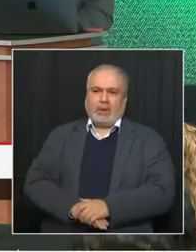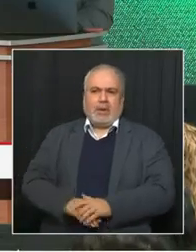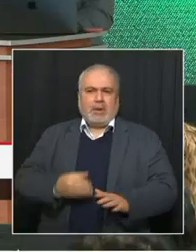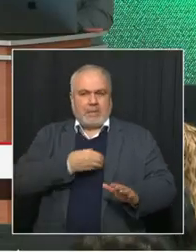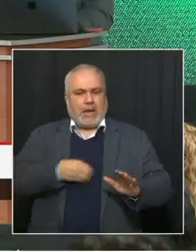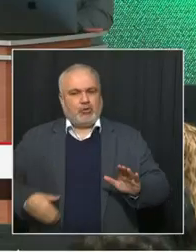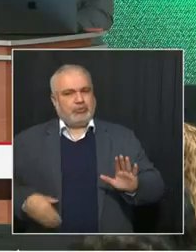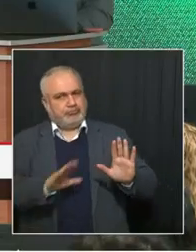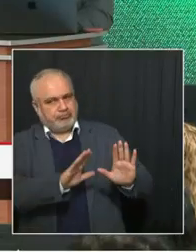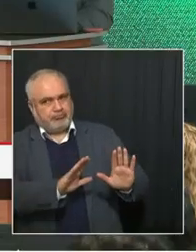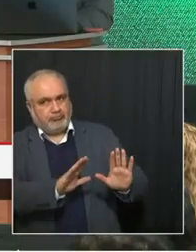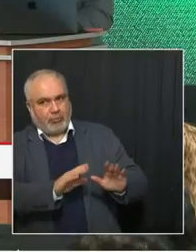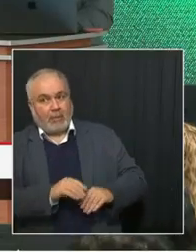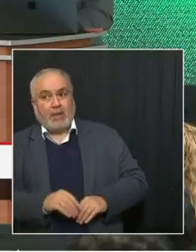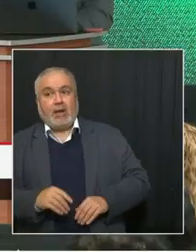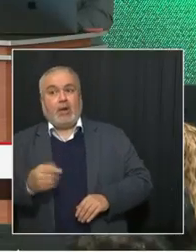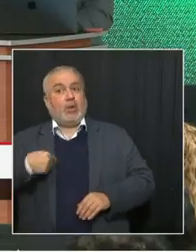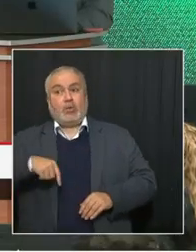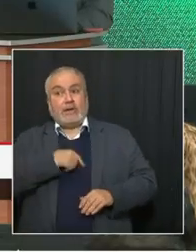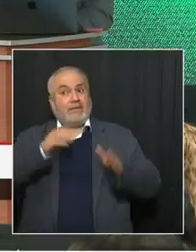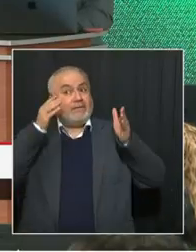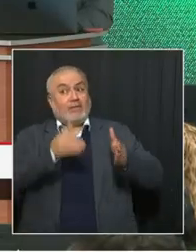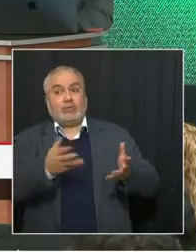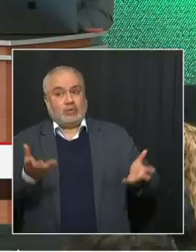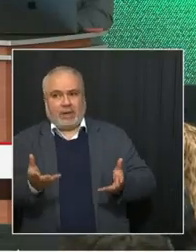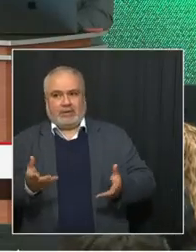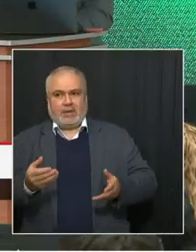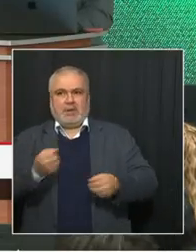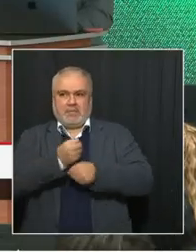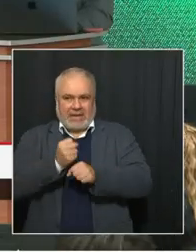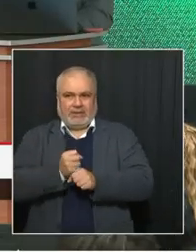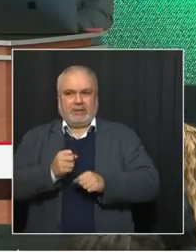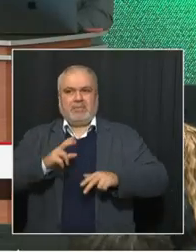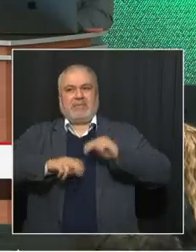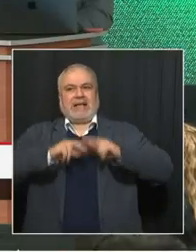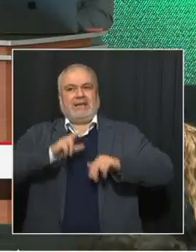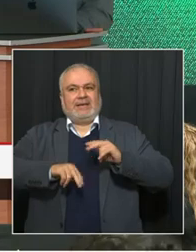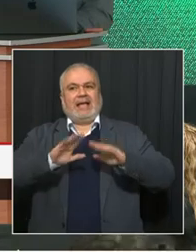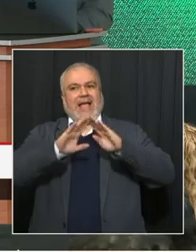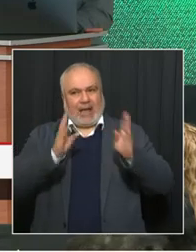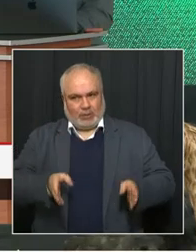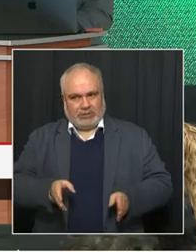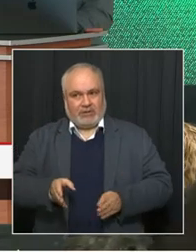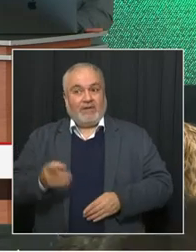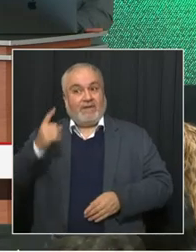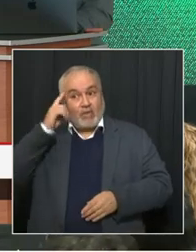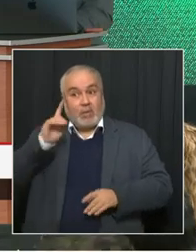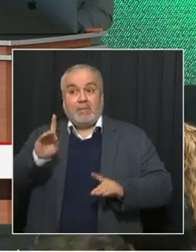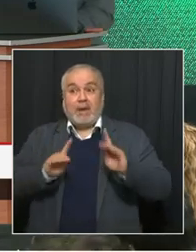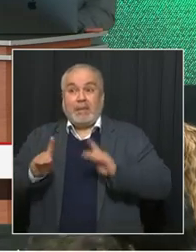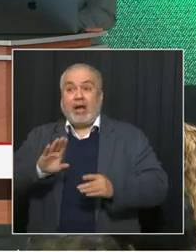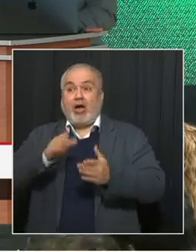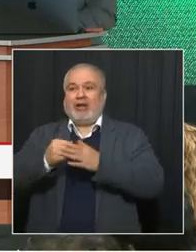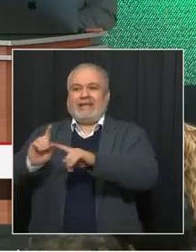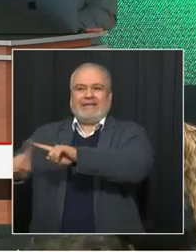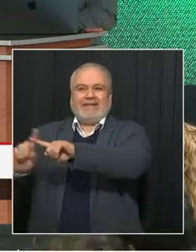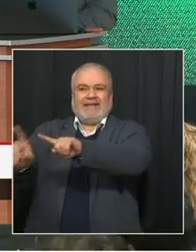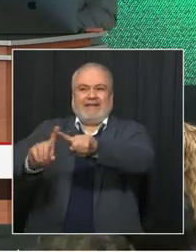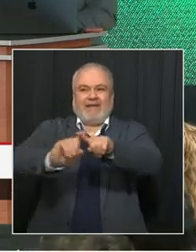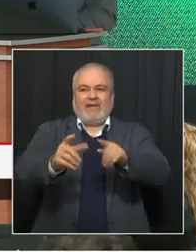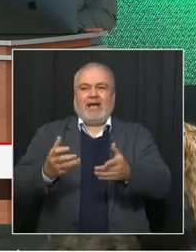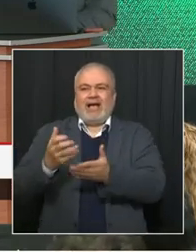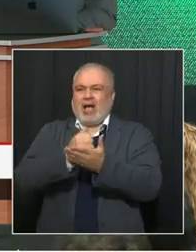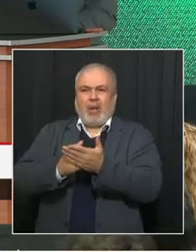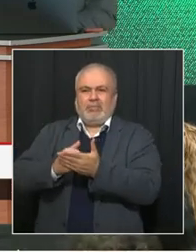focus on is creating housing where people of all incomes can afford, and it's based on your